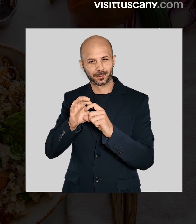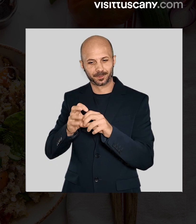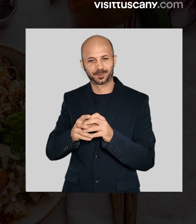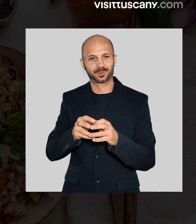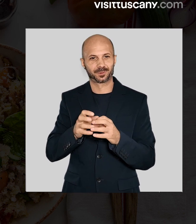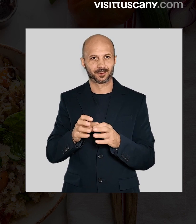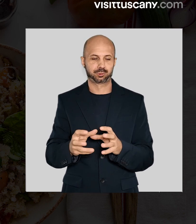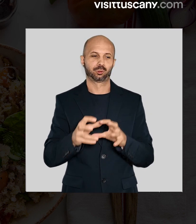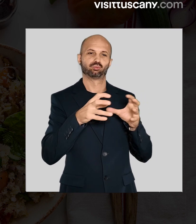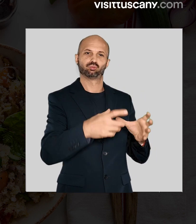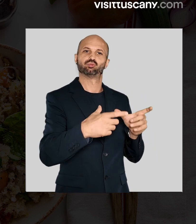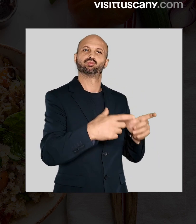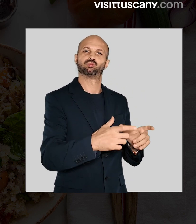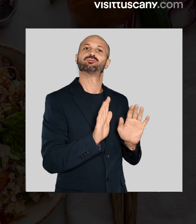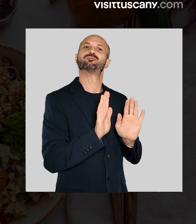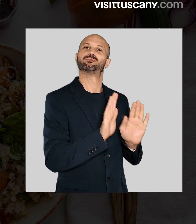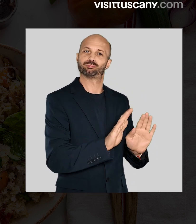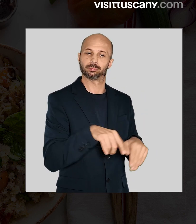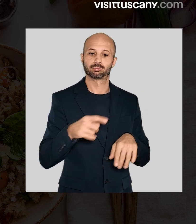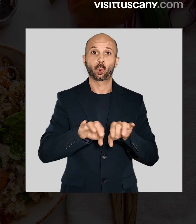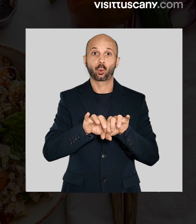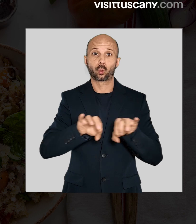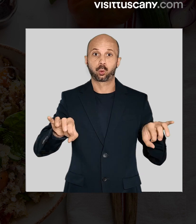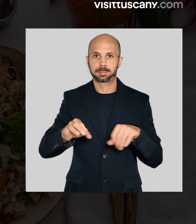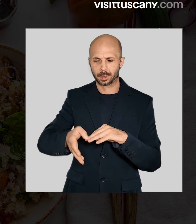Slice the cucumber and add it to the tomatoes.